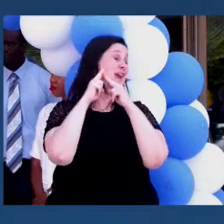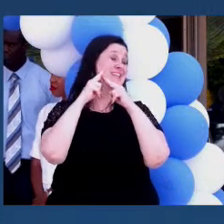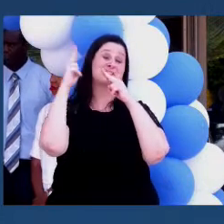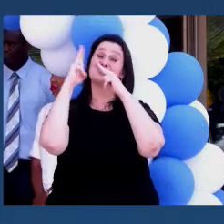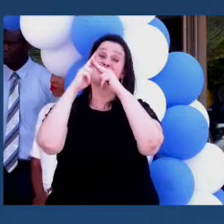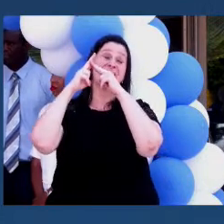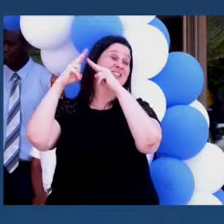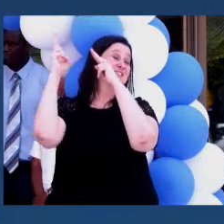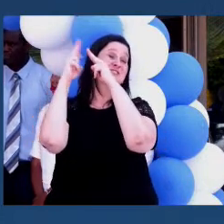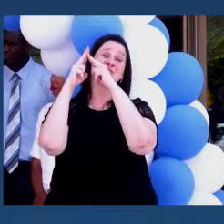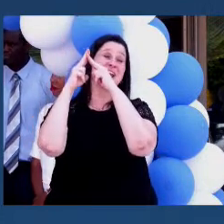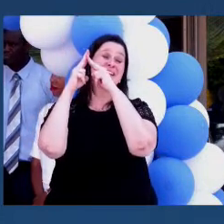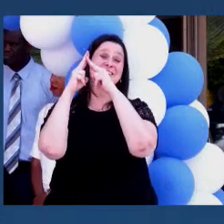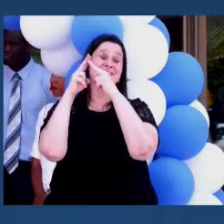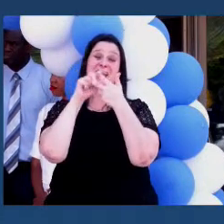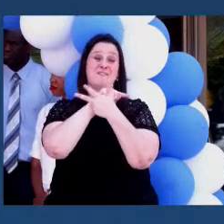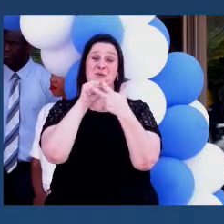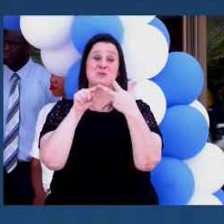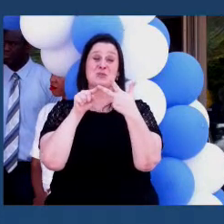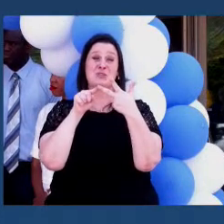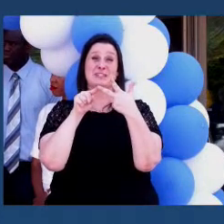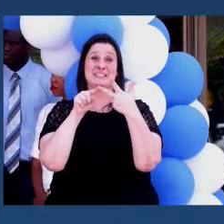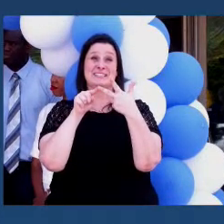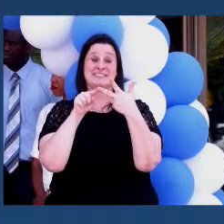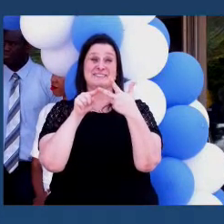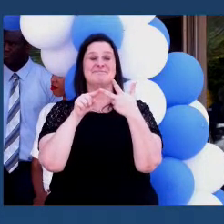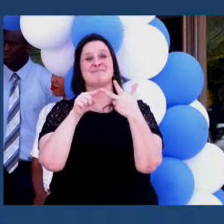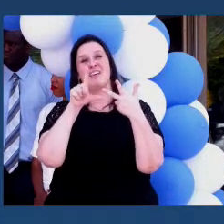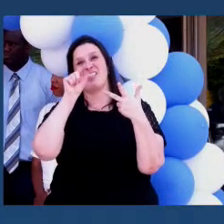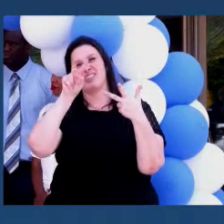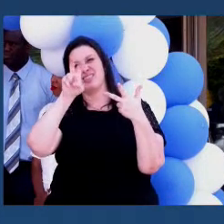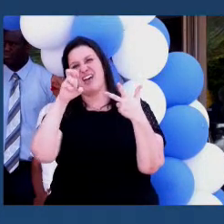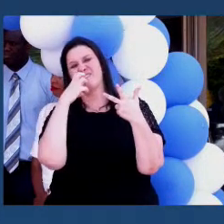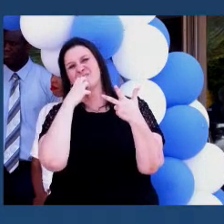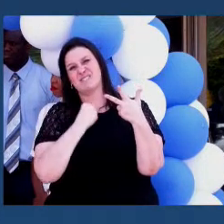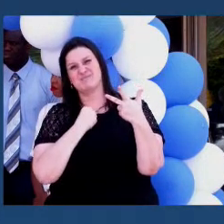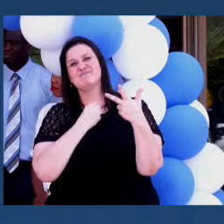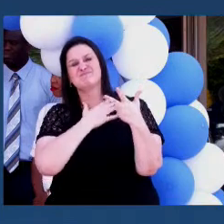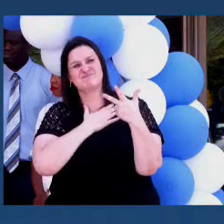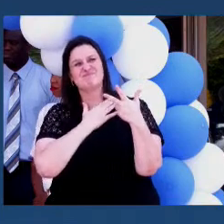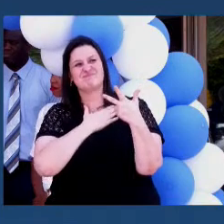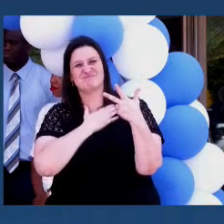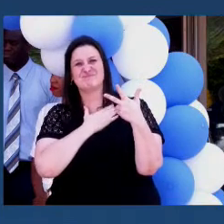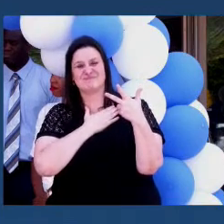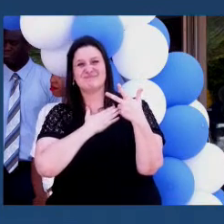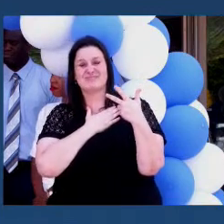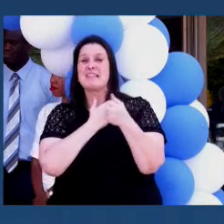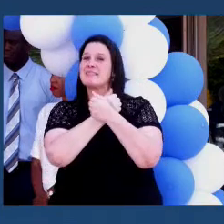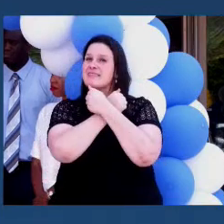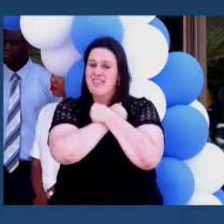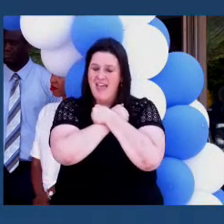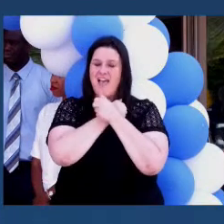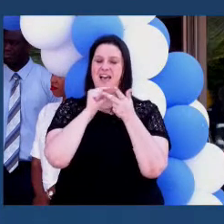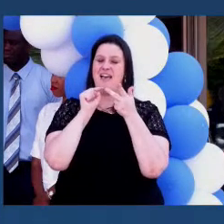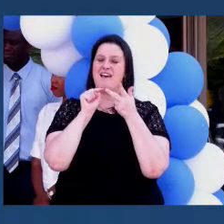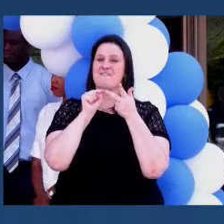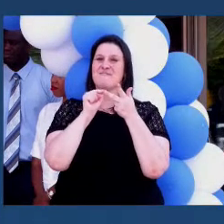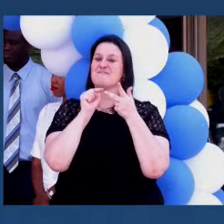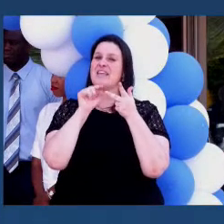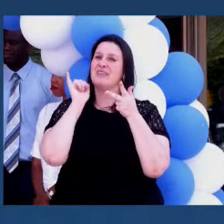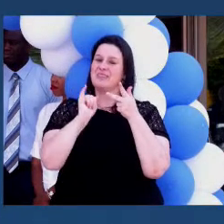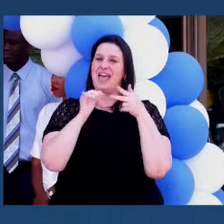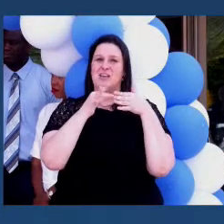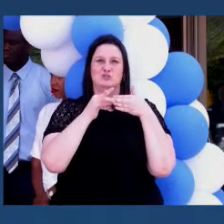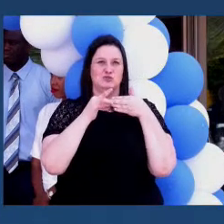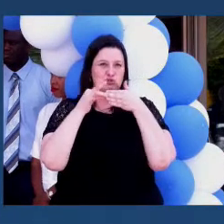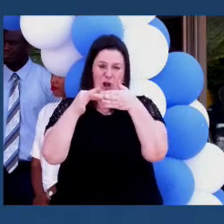of these is love. Love is the one that